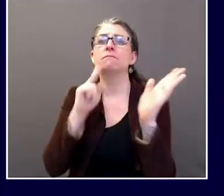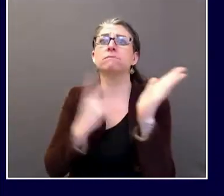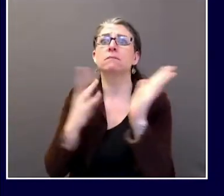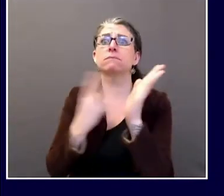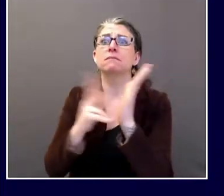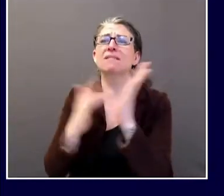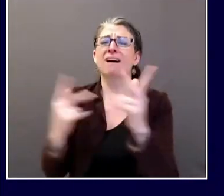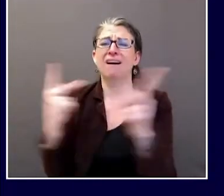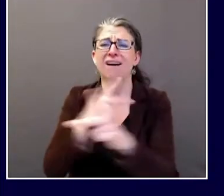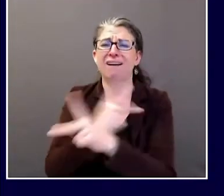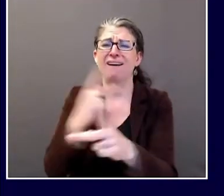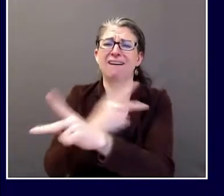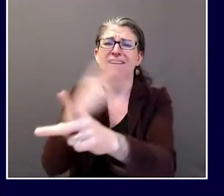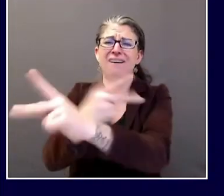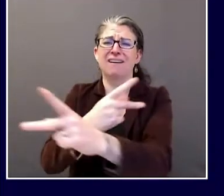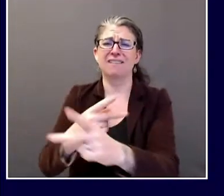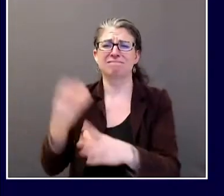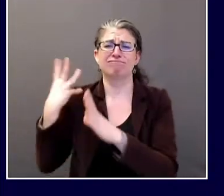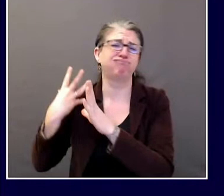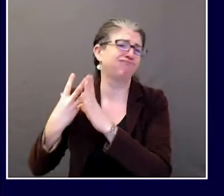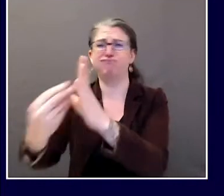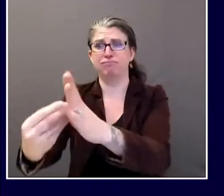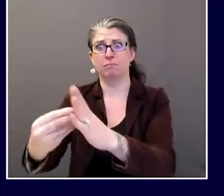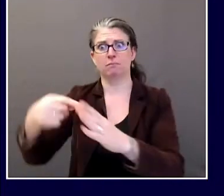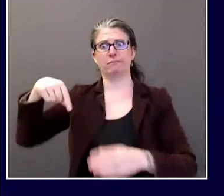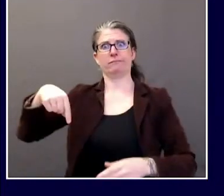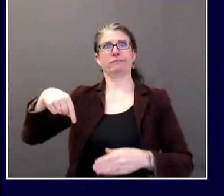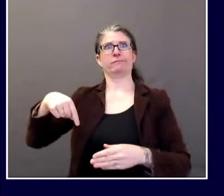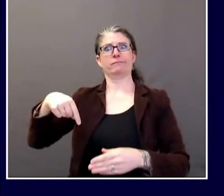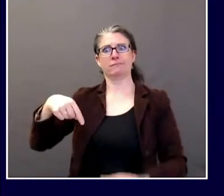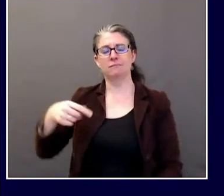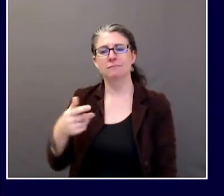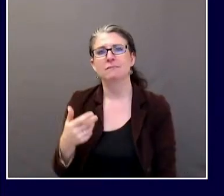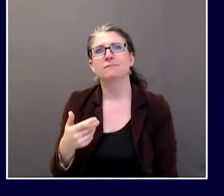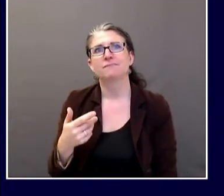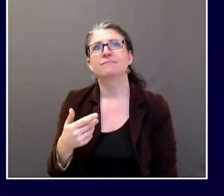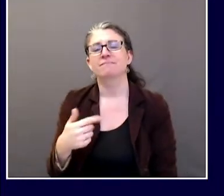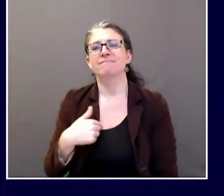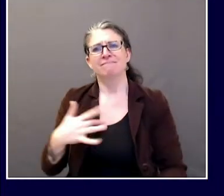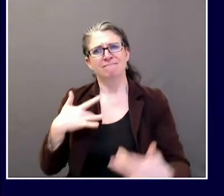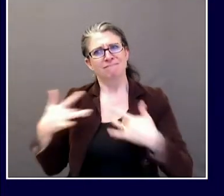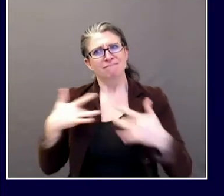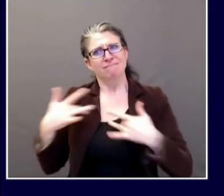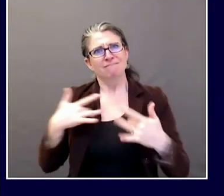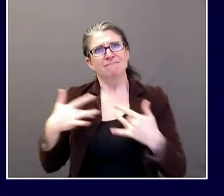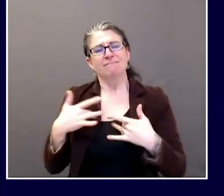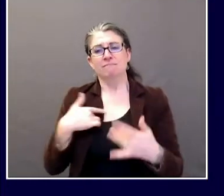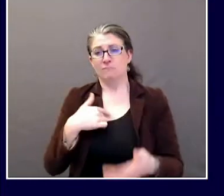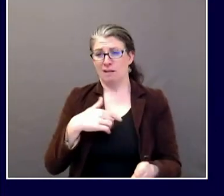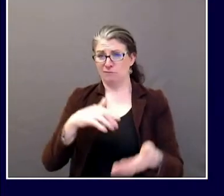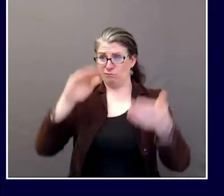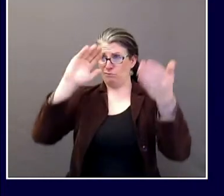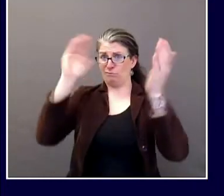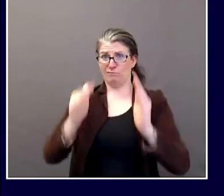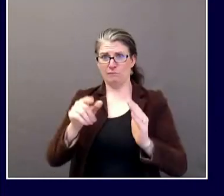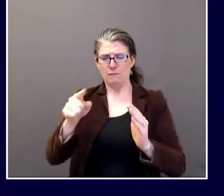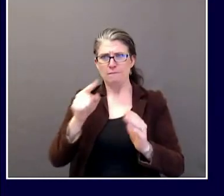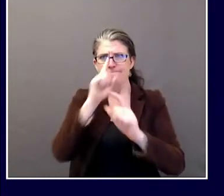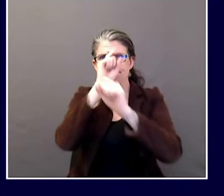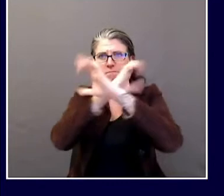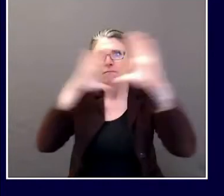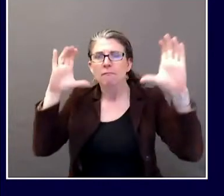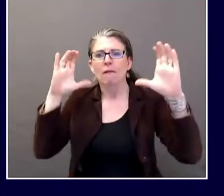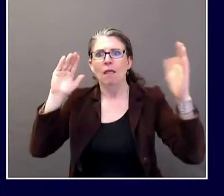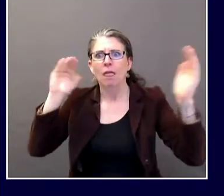as sobering and as saddening as they are, to ask us all to remind and take care as we are going through